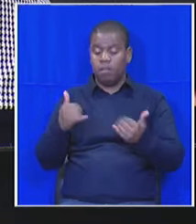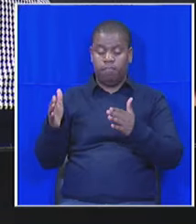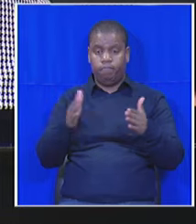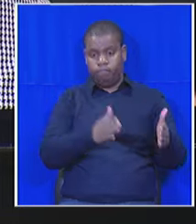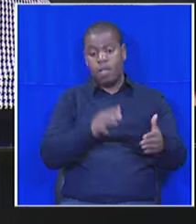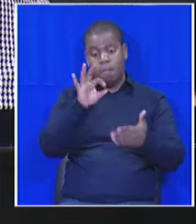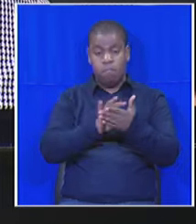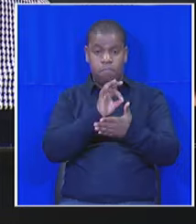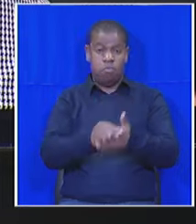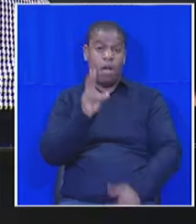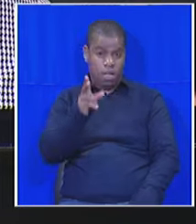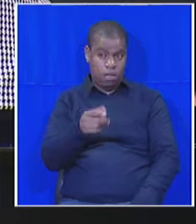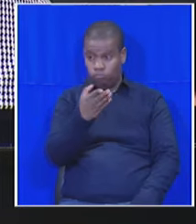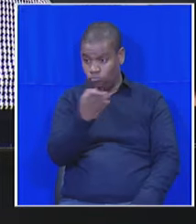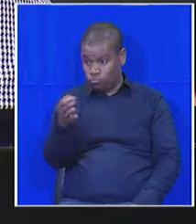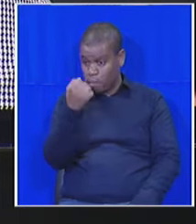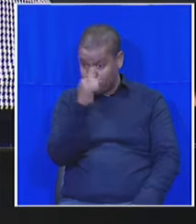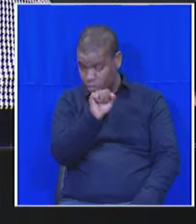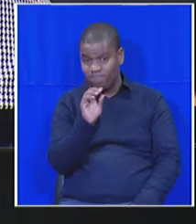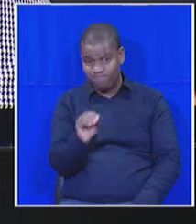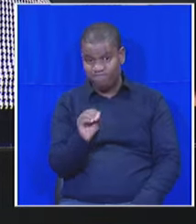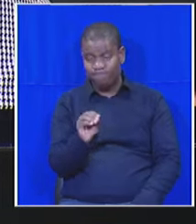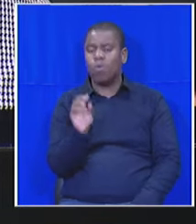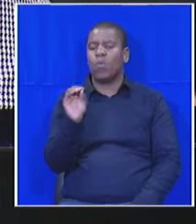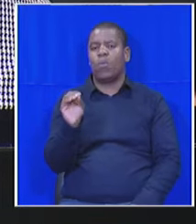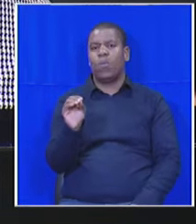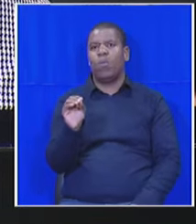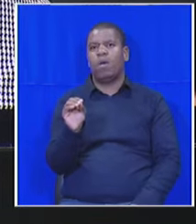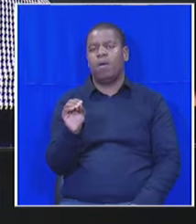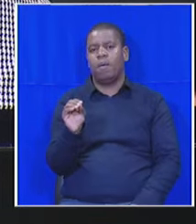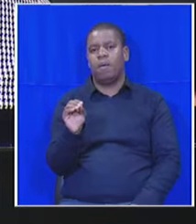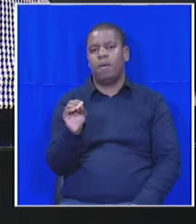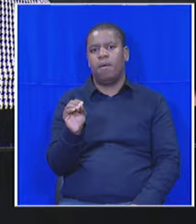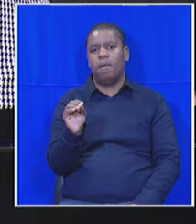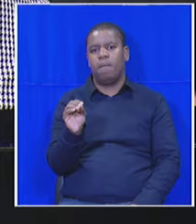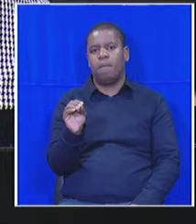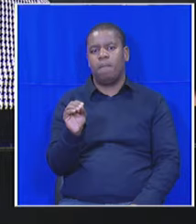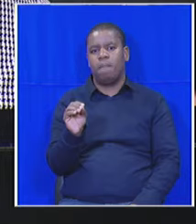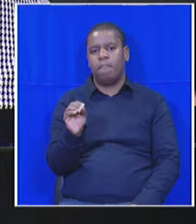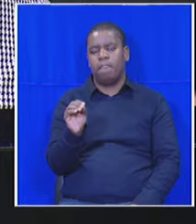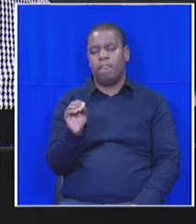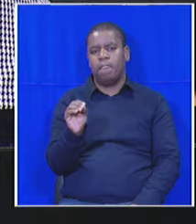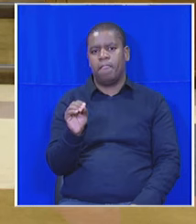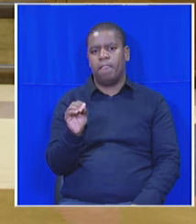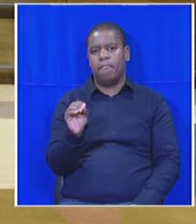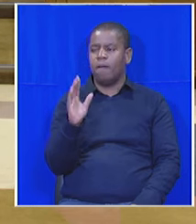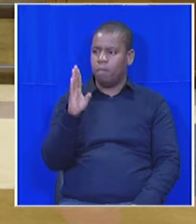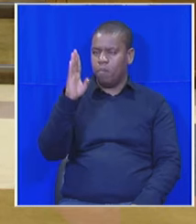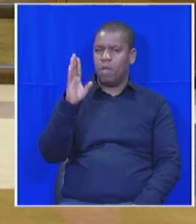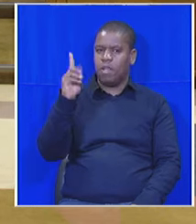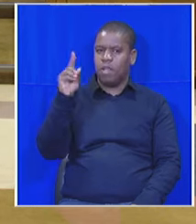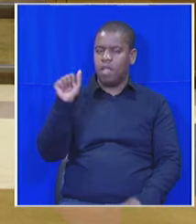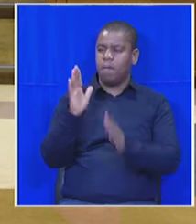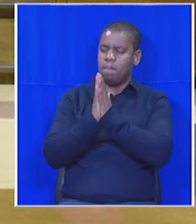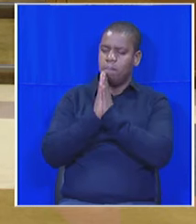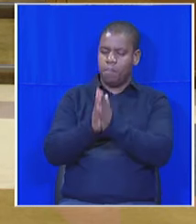again. Are there any objections? The objections will be, Honorable. Chairperson, the DA calls for a division.